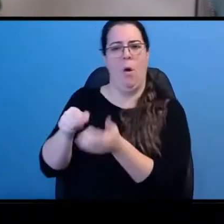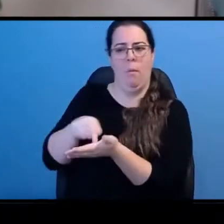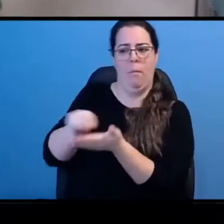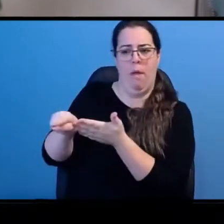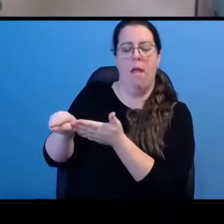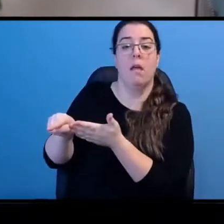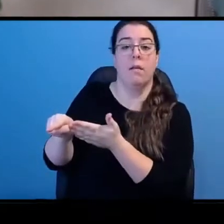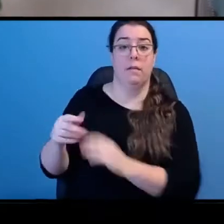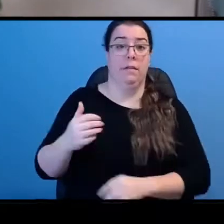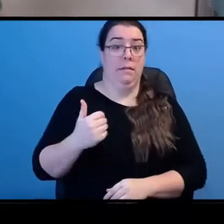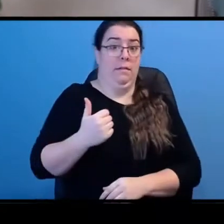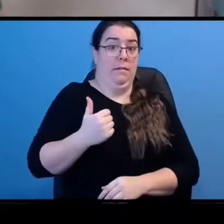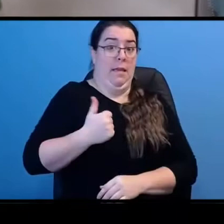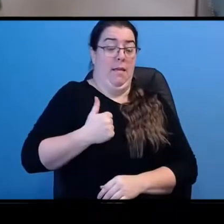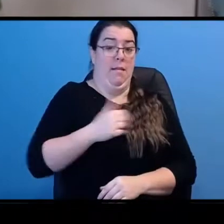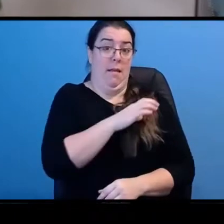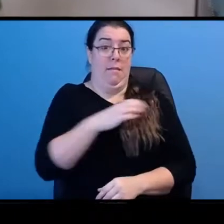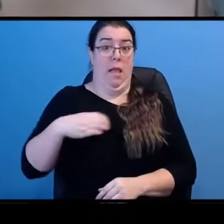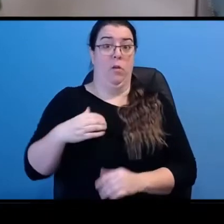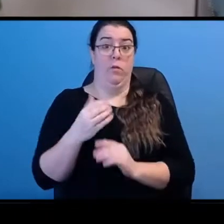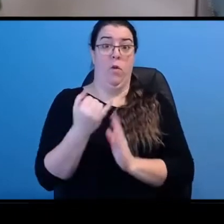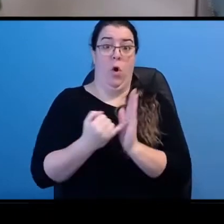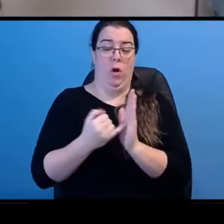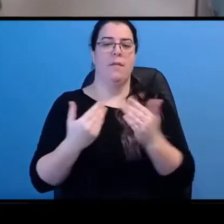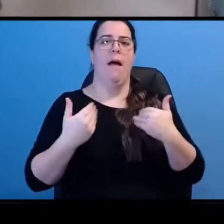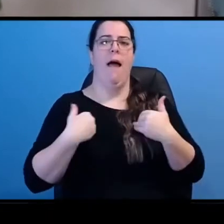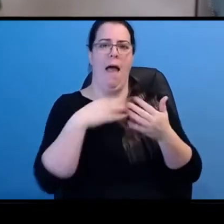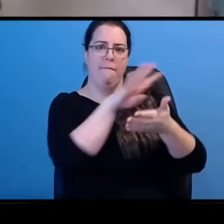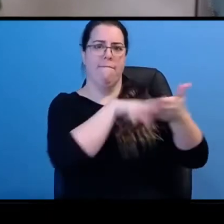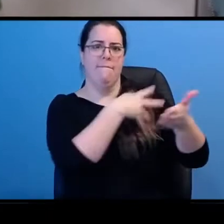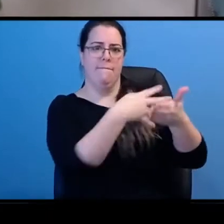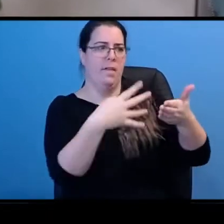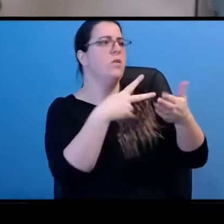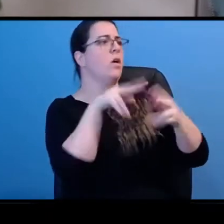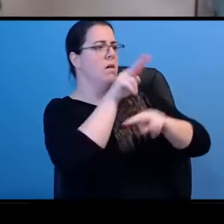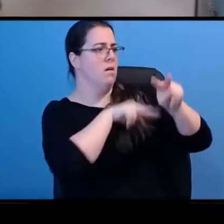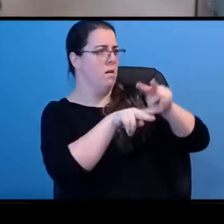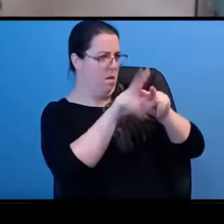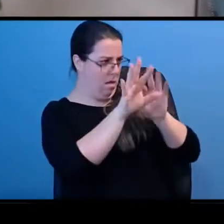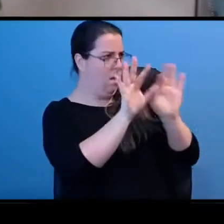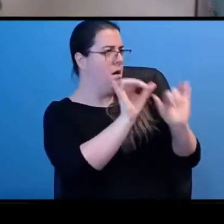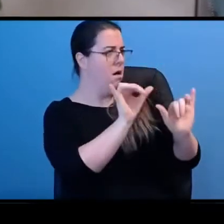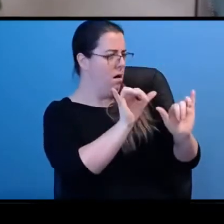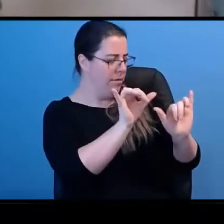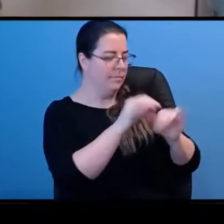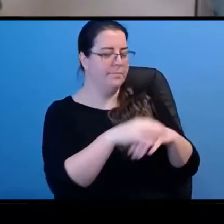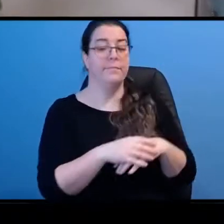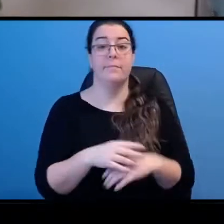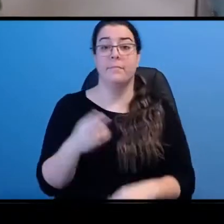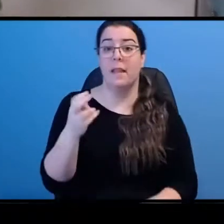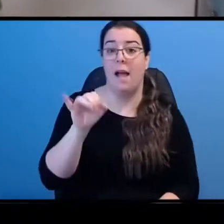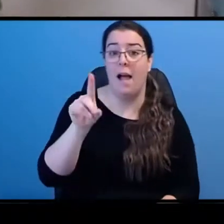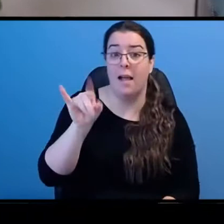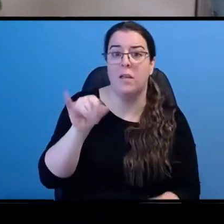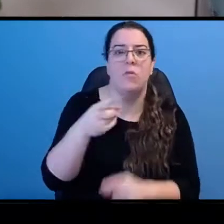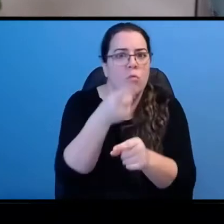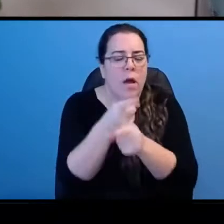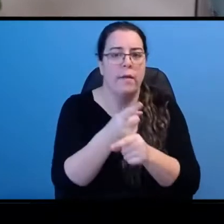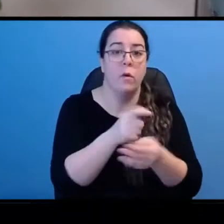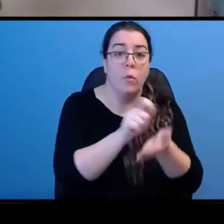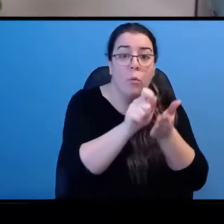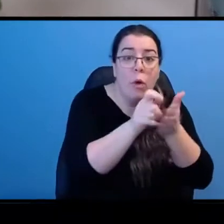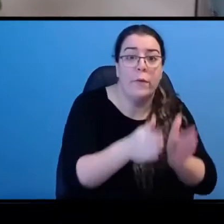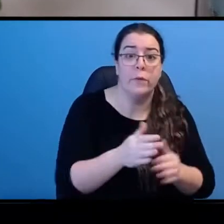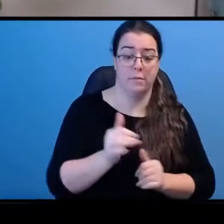for that. Can be really helpful. Whether it's writers, actors, people who are going to do admin work for your